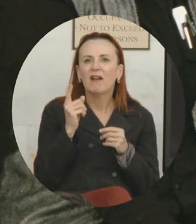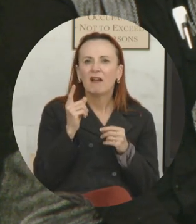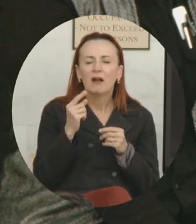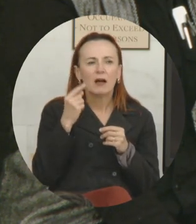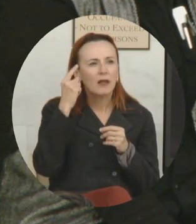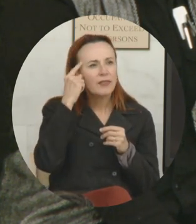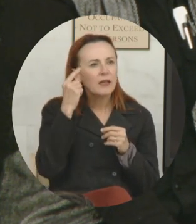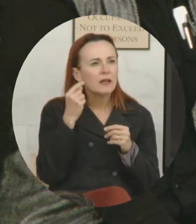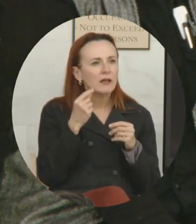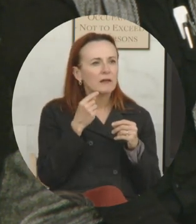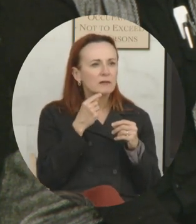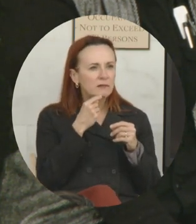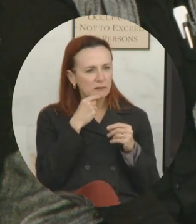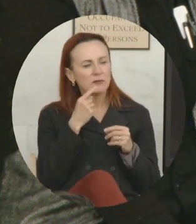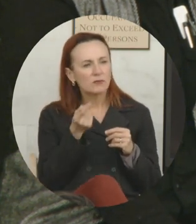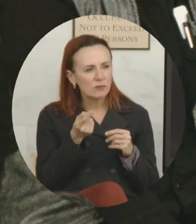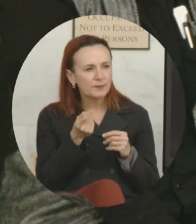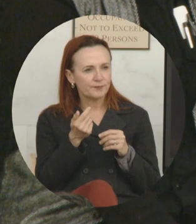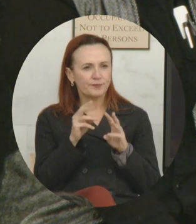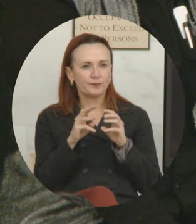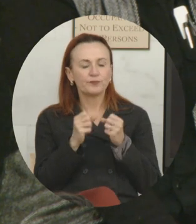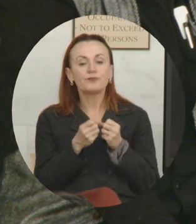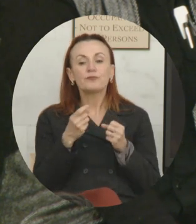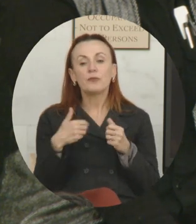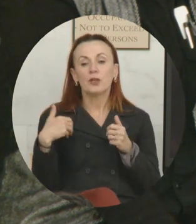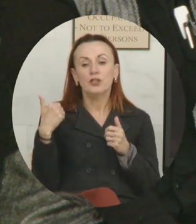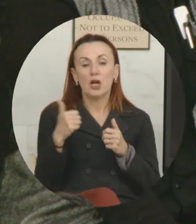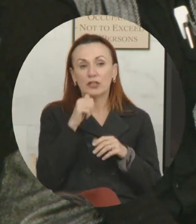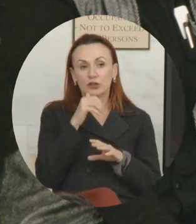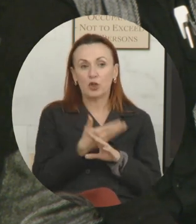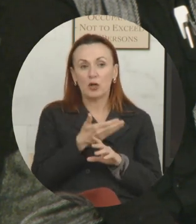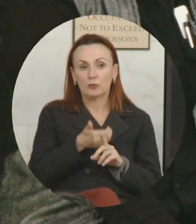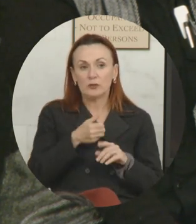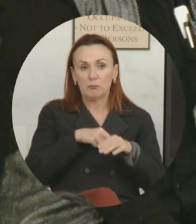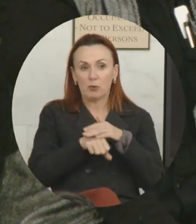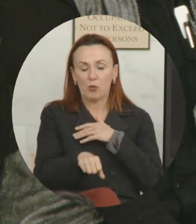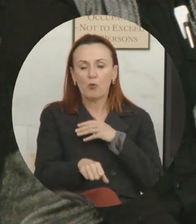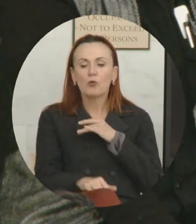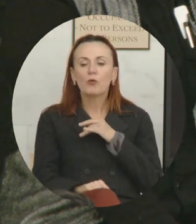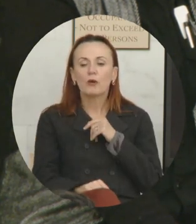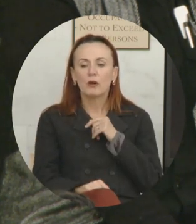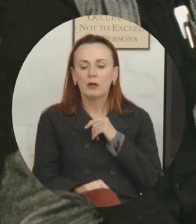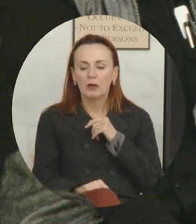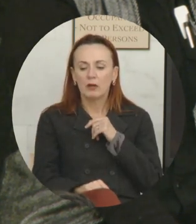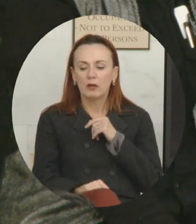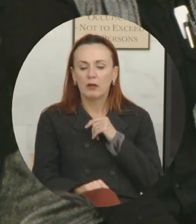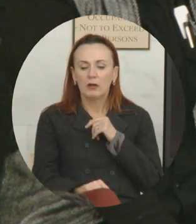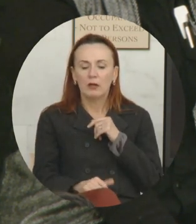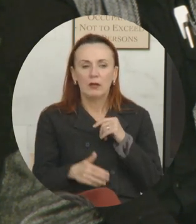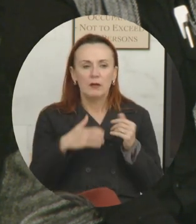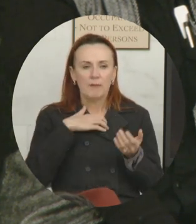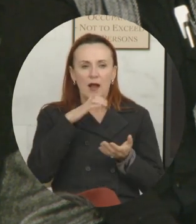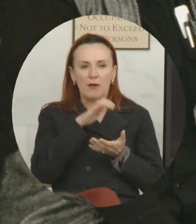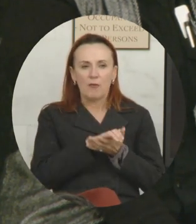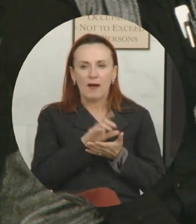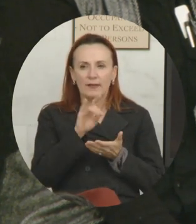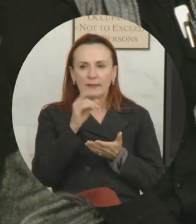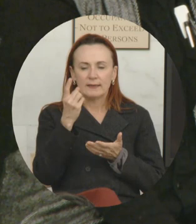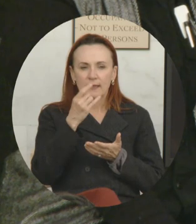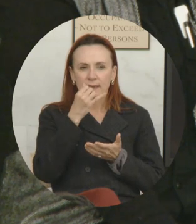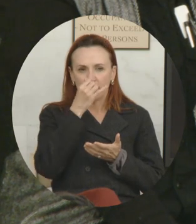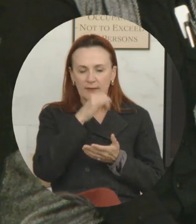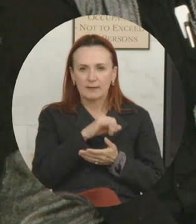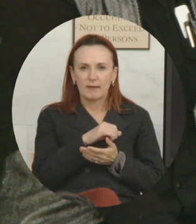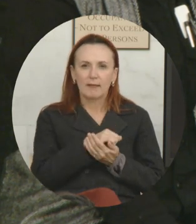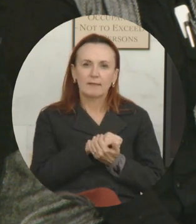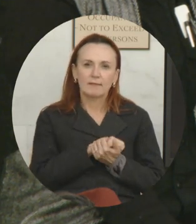this at a workshop you were at, where my youngest daughter was born. But my wife and I did a silly thing, and I'll say my wife and I,